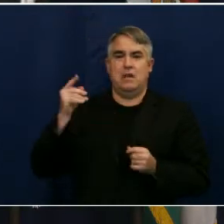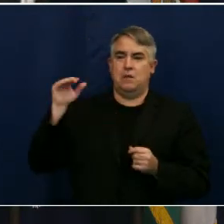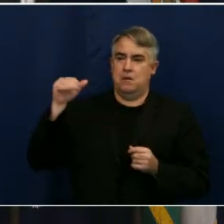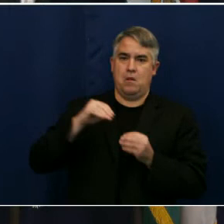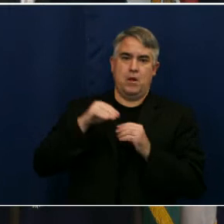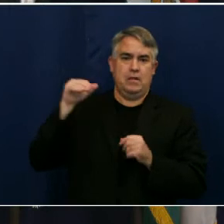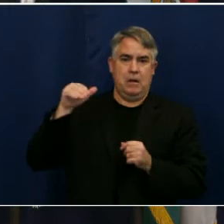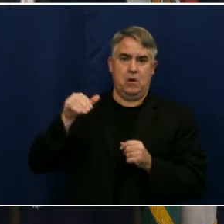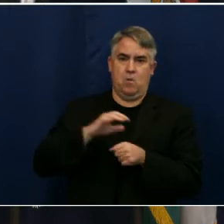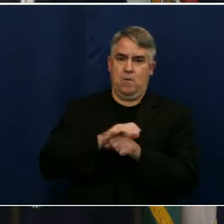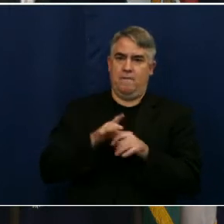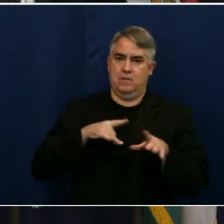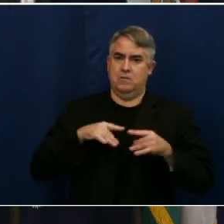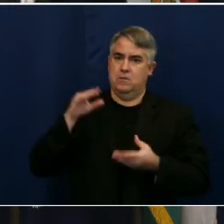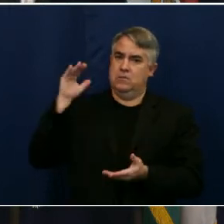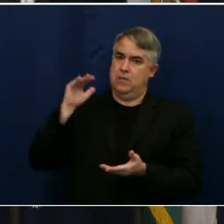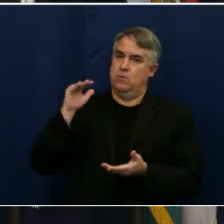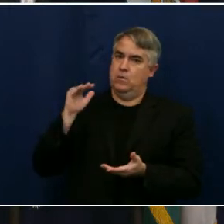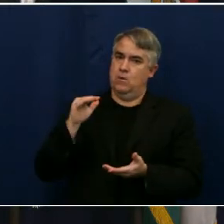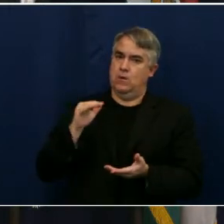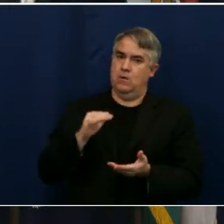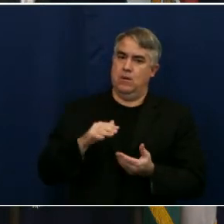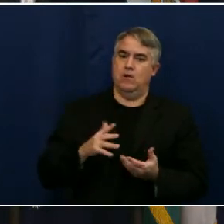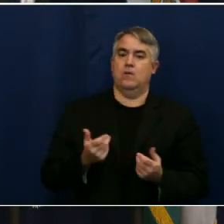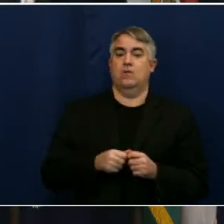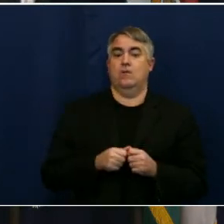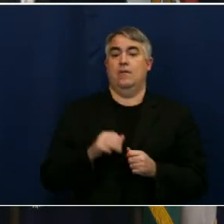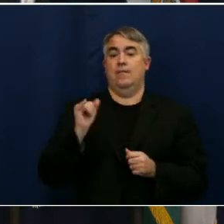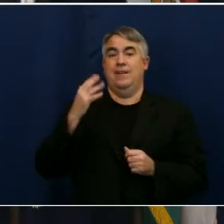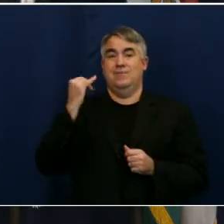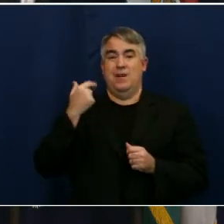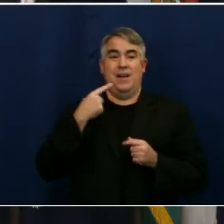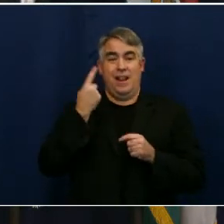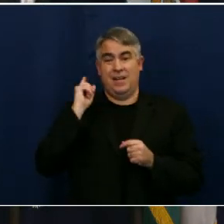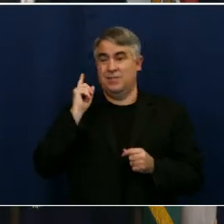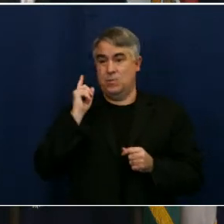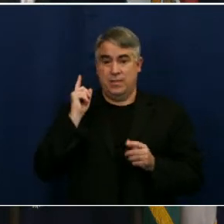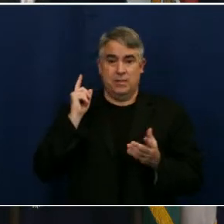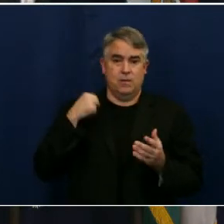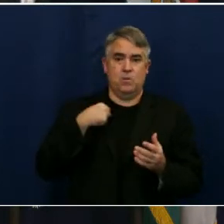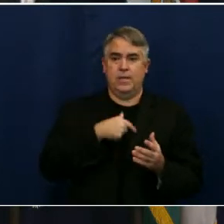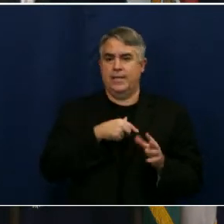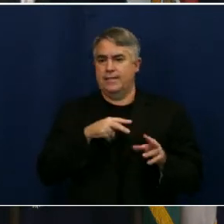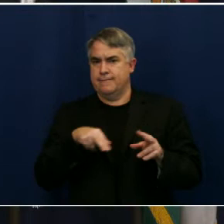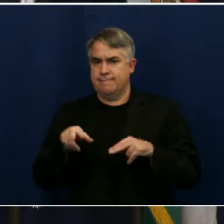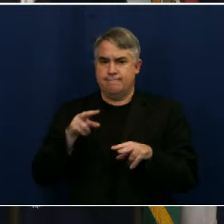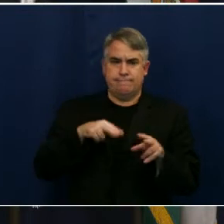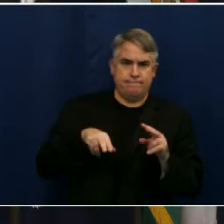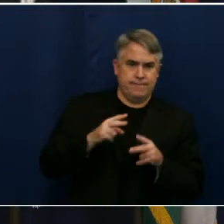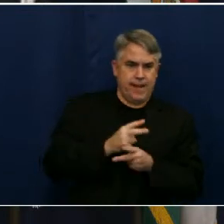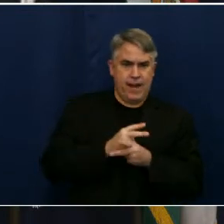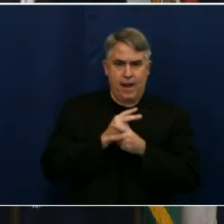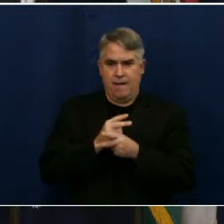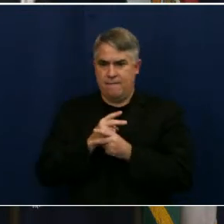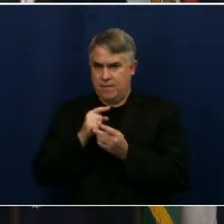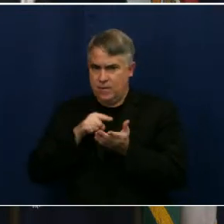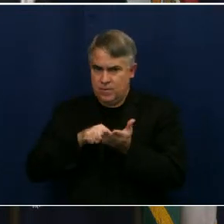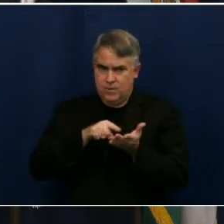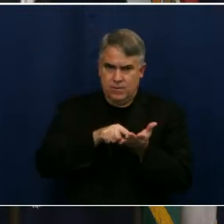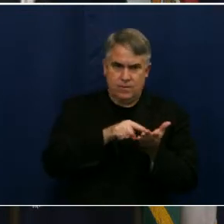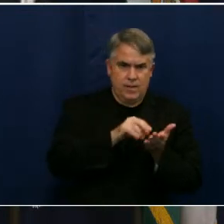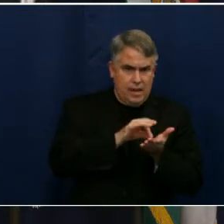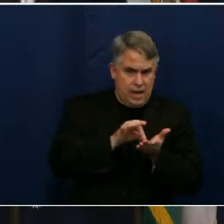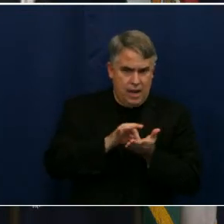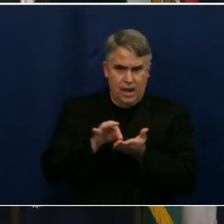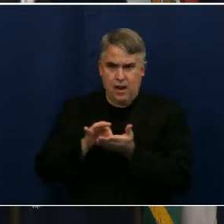stated on last week, we are cautiously optimistic and we are going in the right direction, but we really